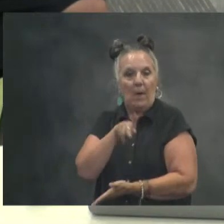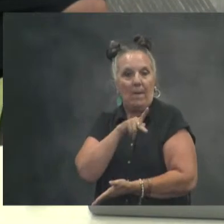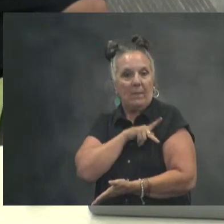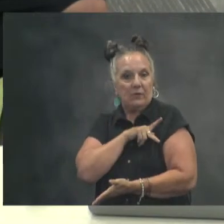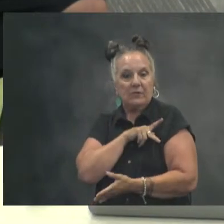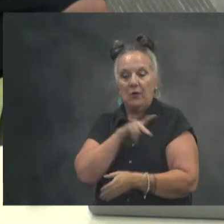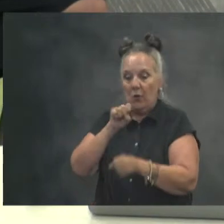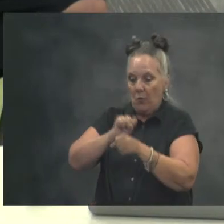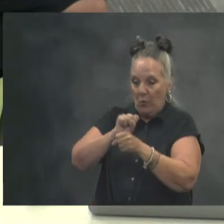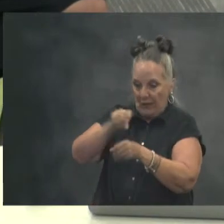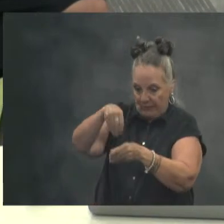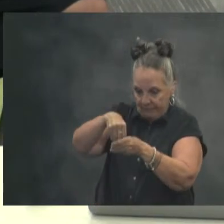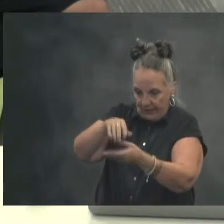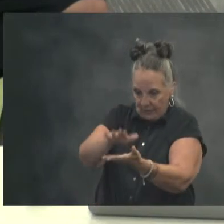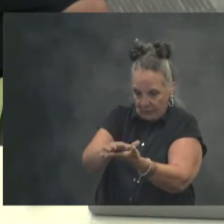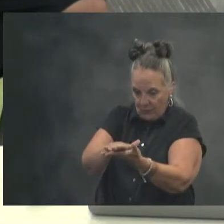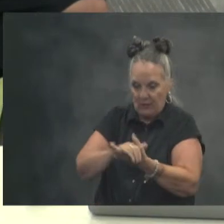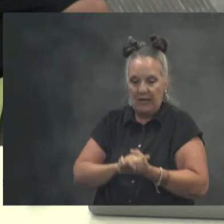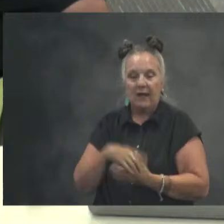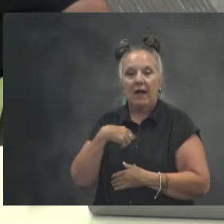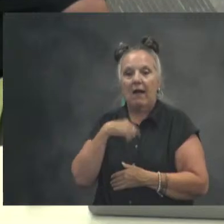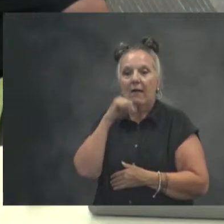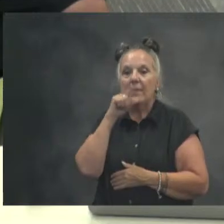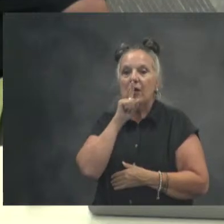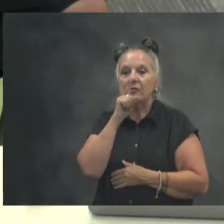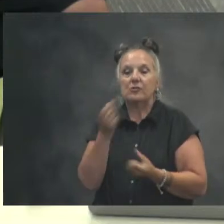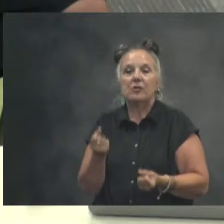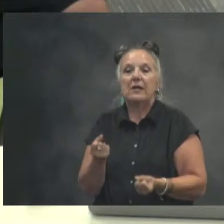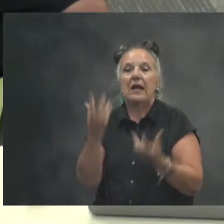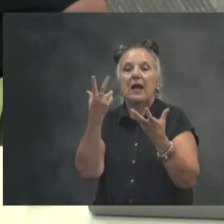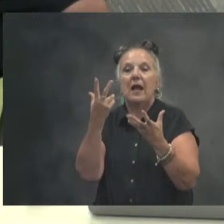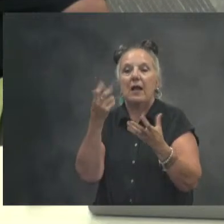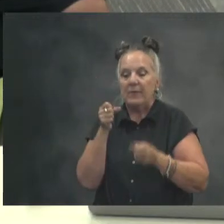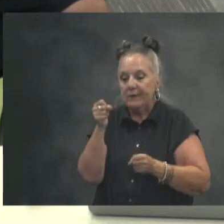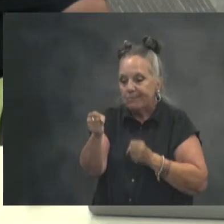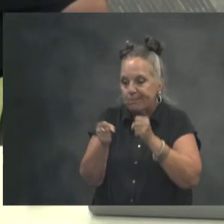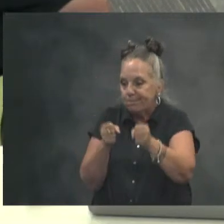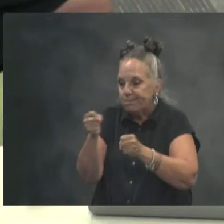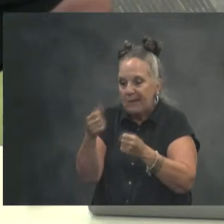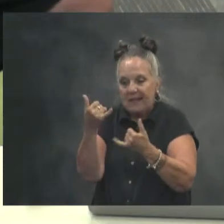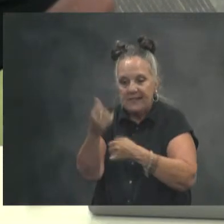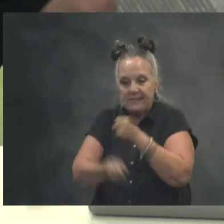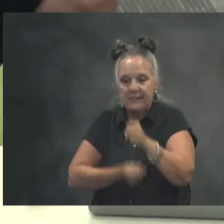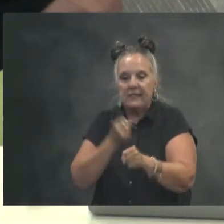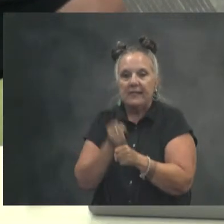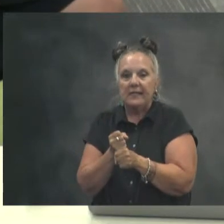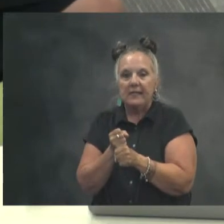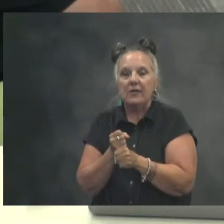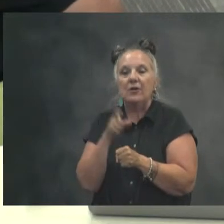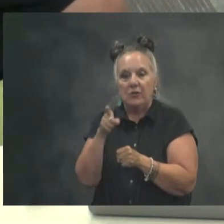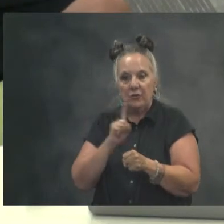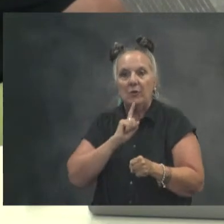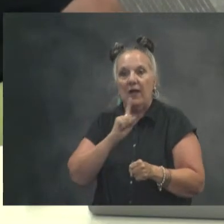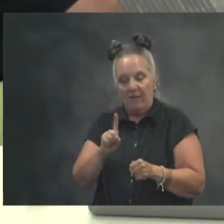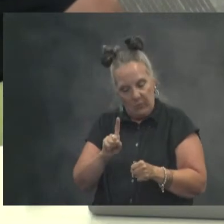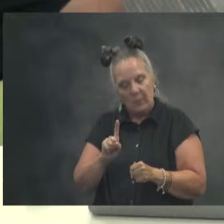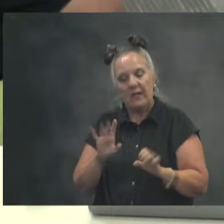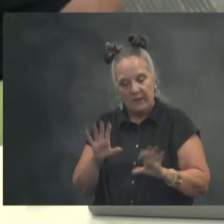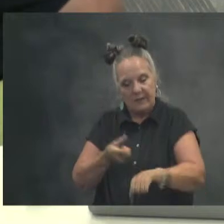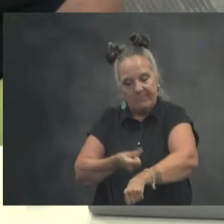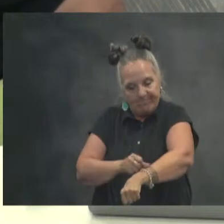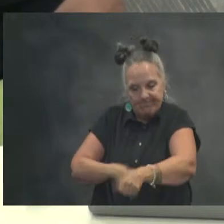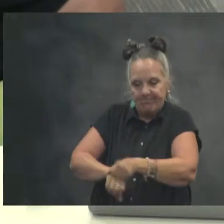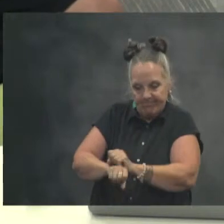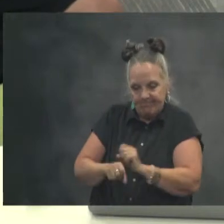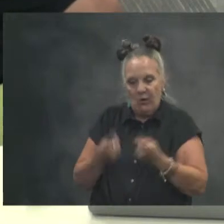most of the schools. I'm not sure how many have been placed in this coming year, but you have stepped up to the plate.